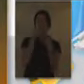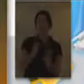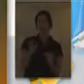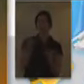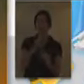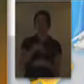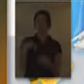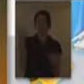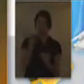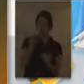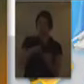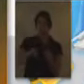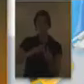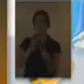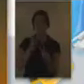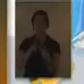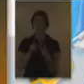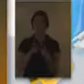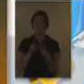And then we had the